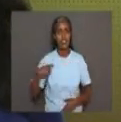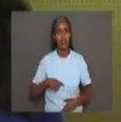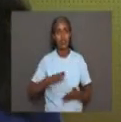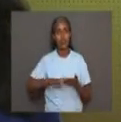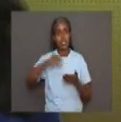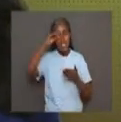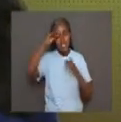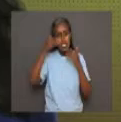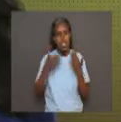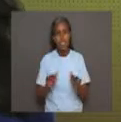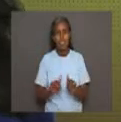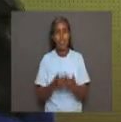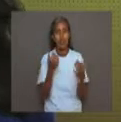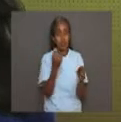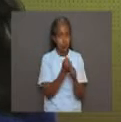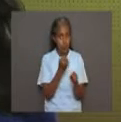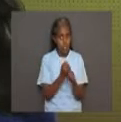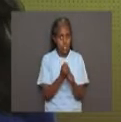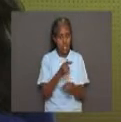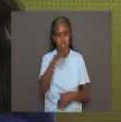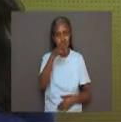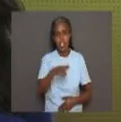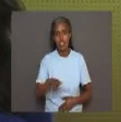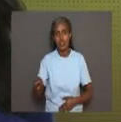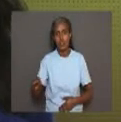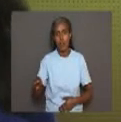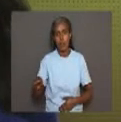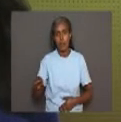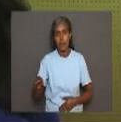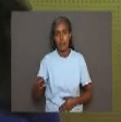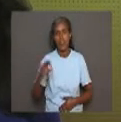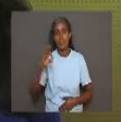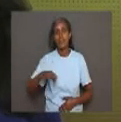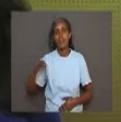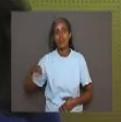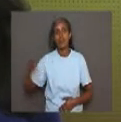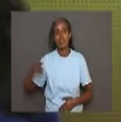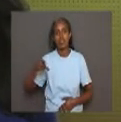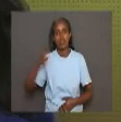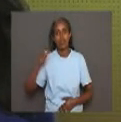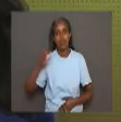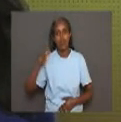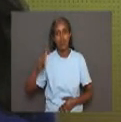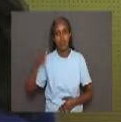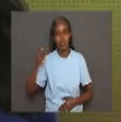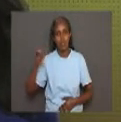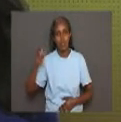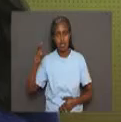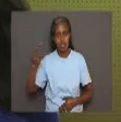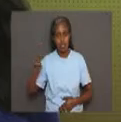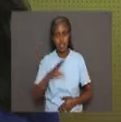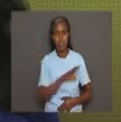learned how to construct histograms, frequency polygons,